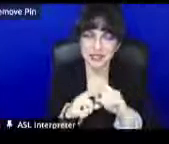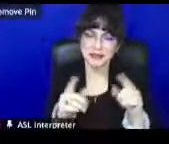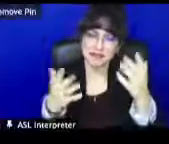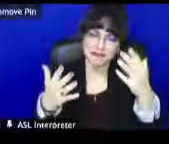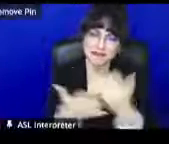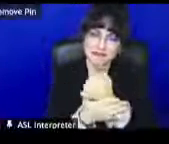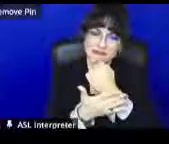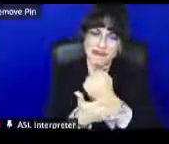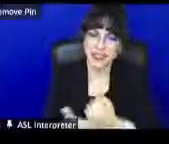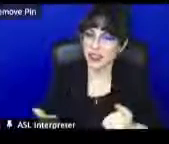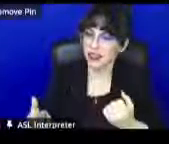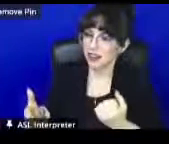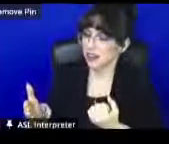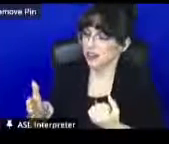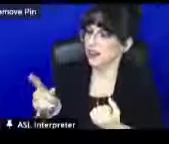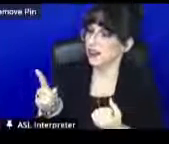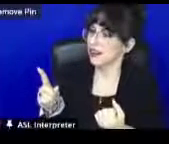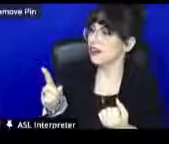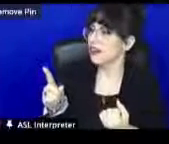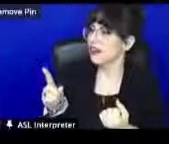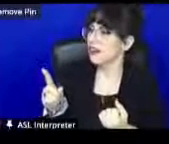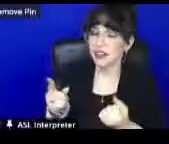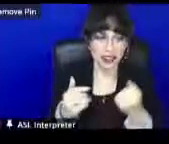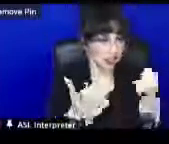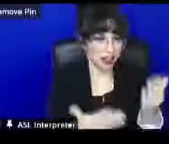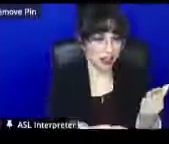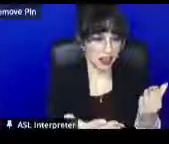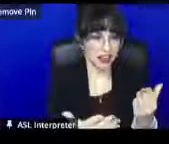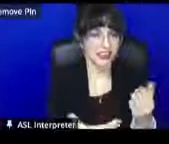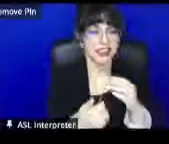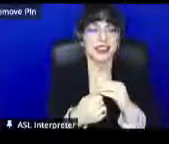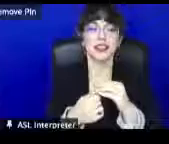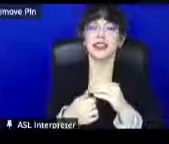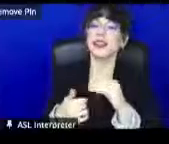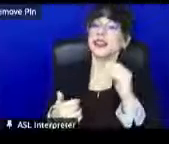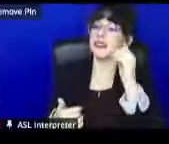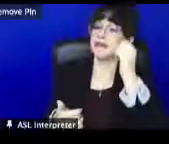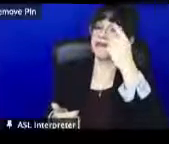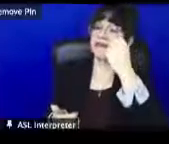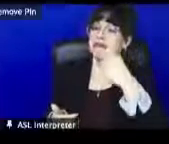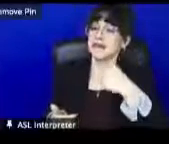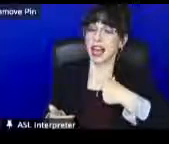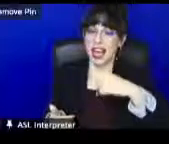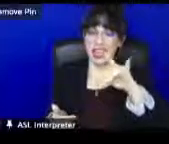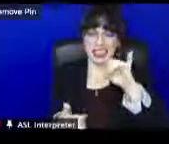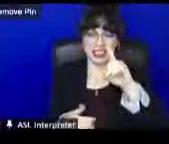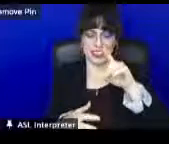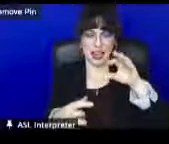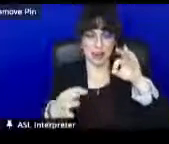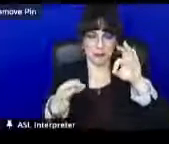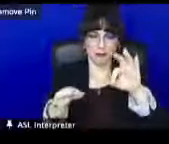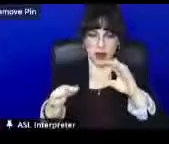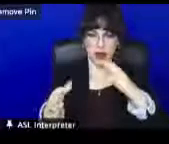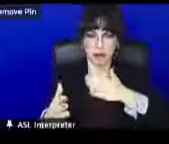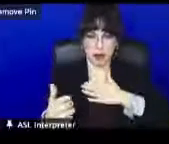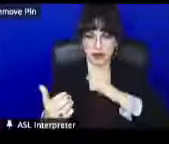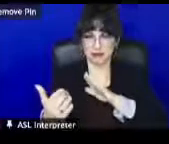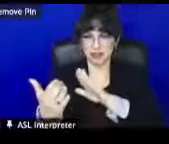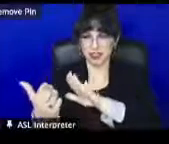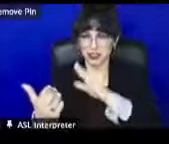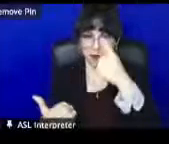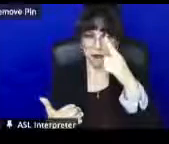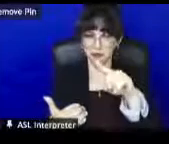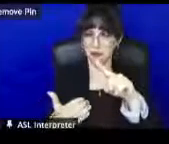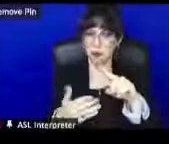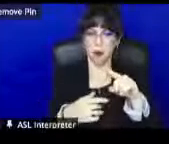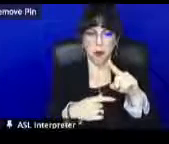make. Go ahead. Since then, I've perfected overseas voting.